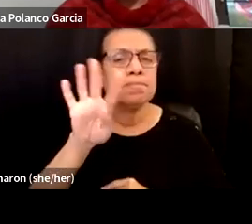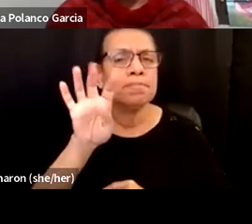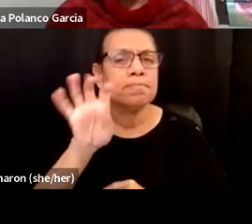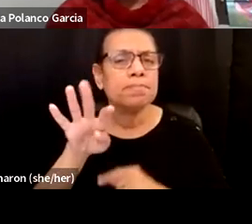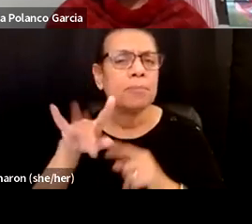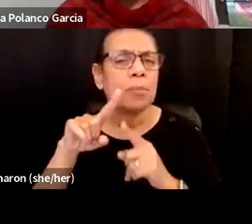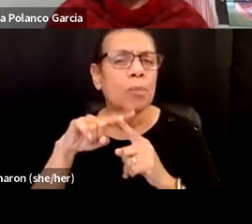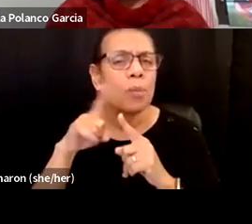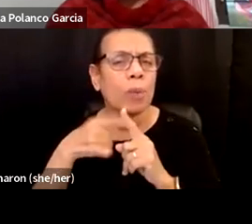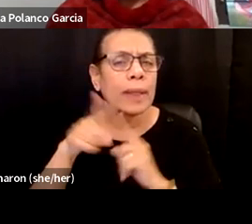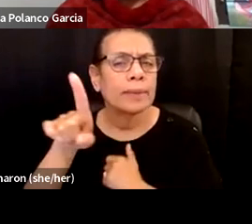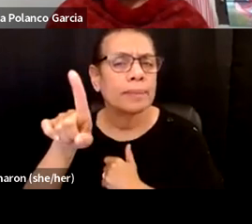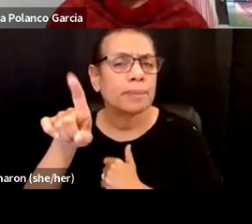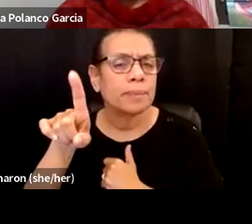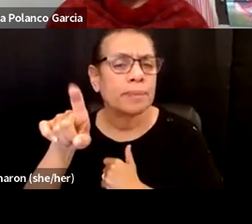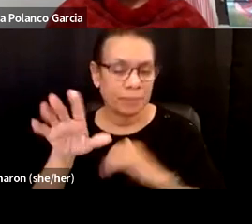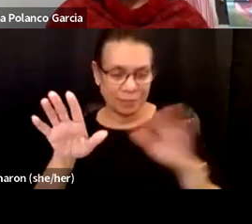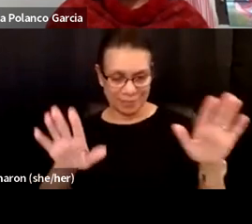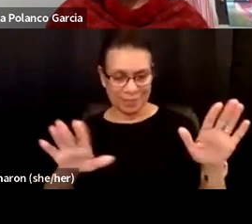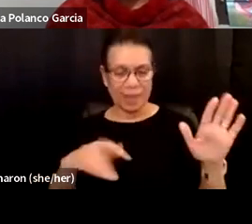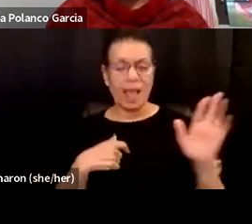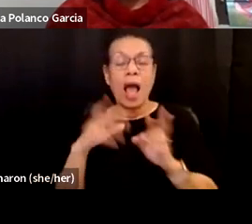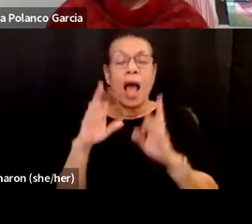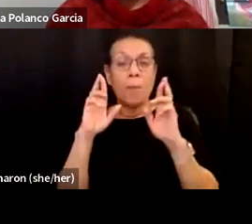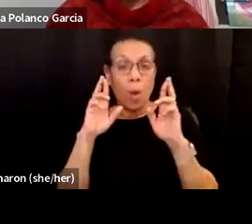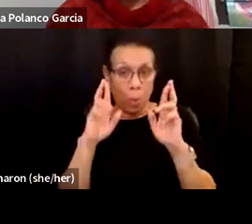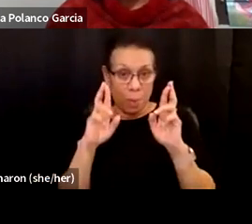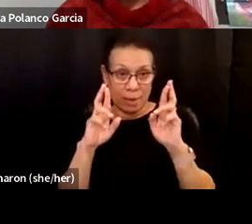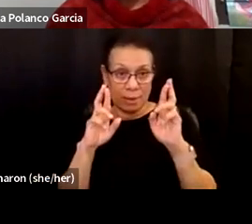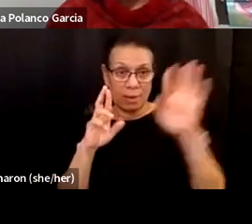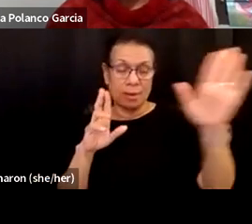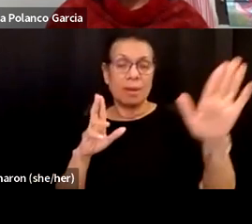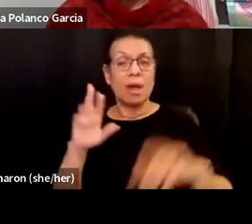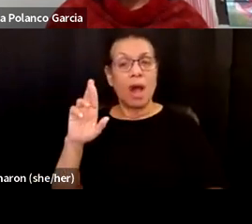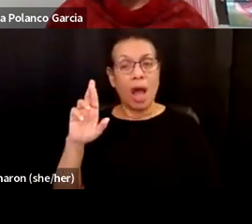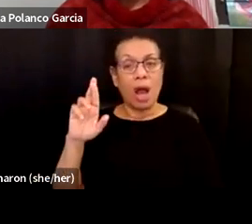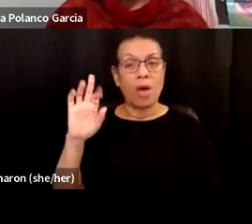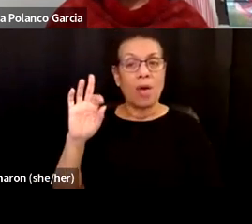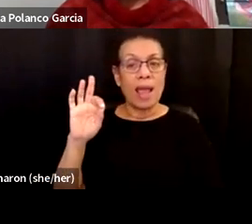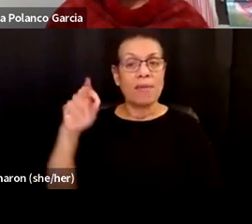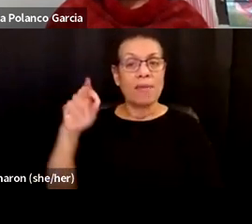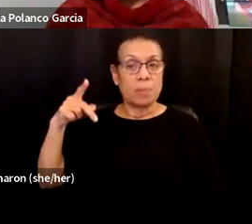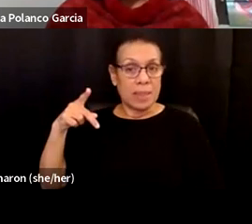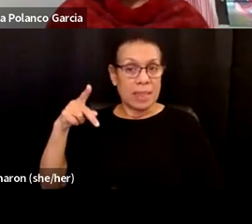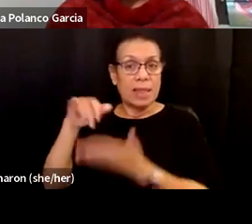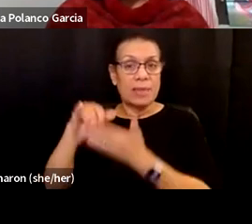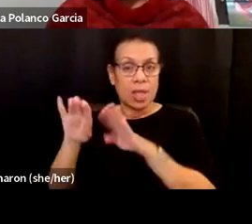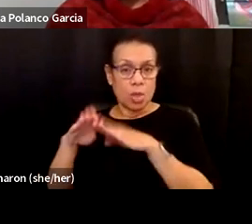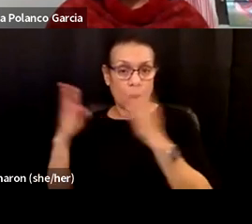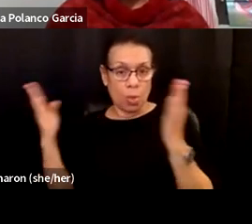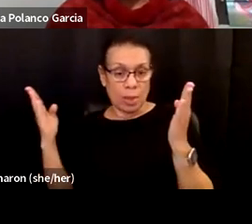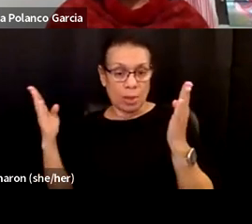timeline over the next i'm hoping over that we the rfp is open right now and so pfd